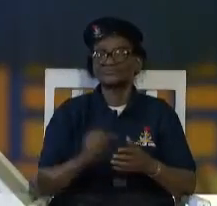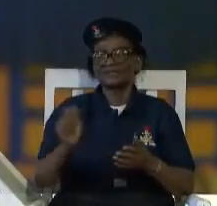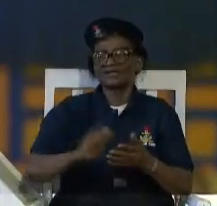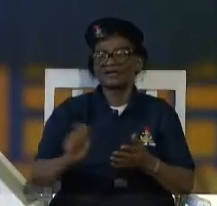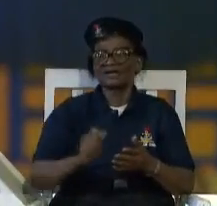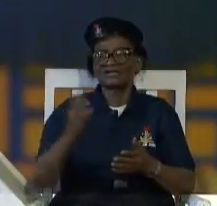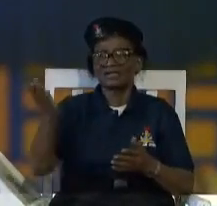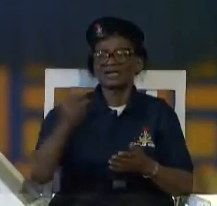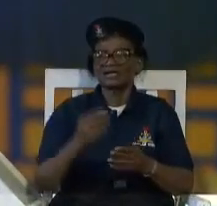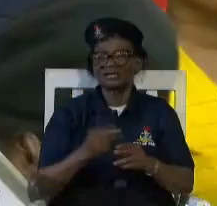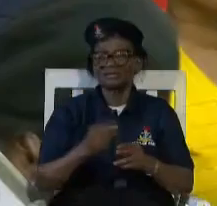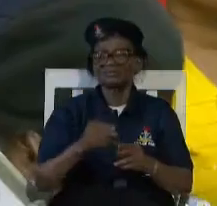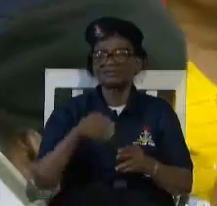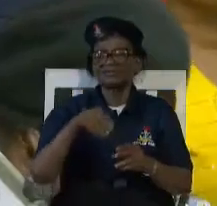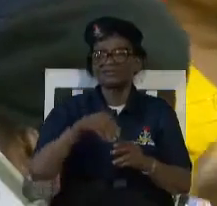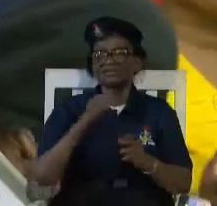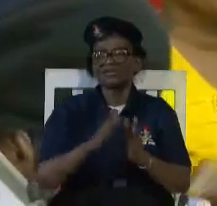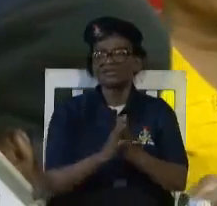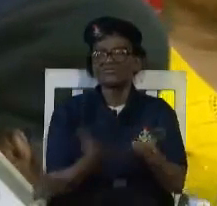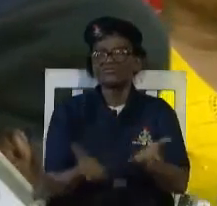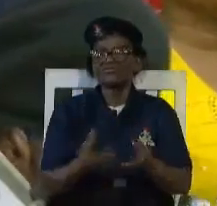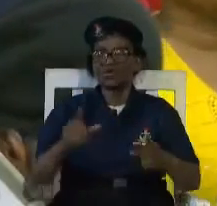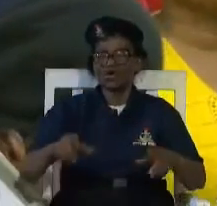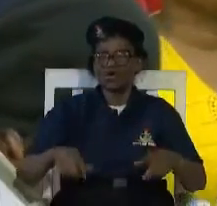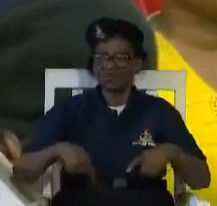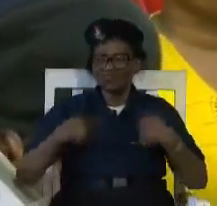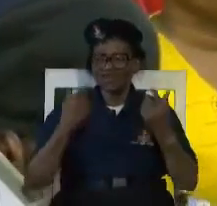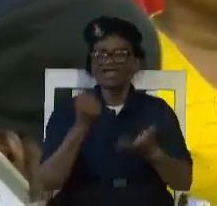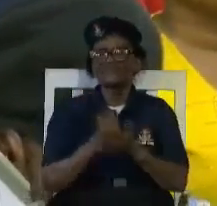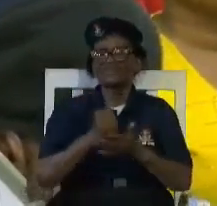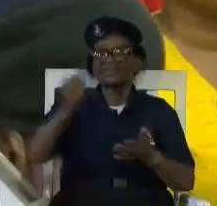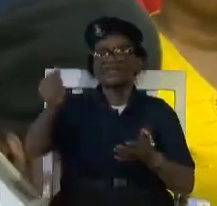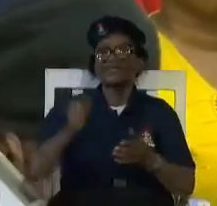Write their names in the book of life.